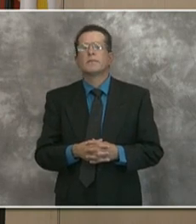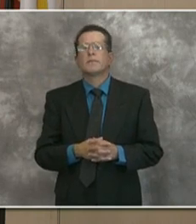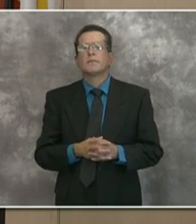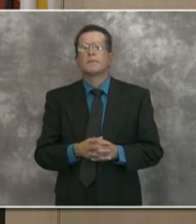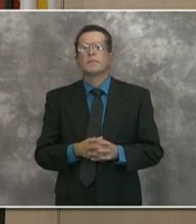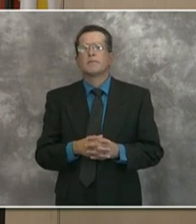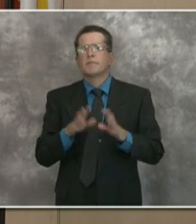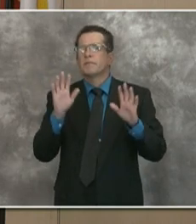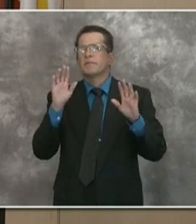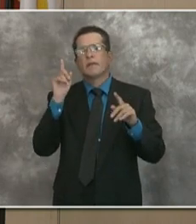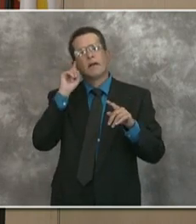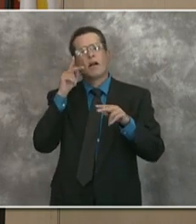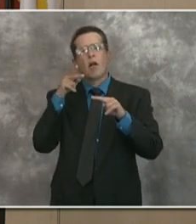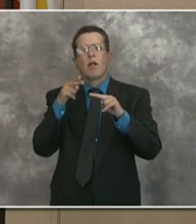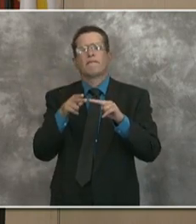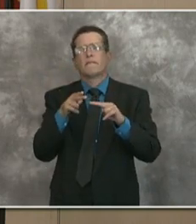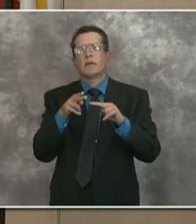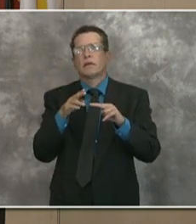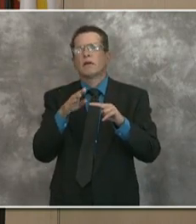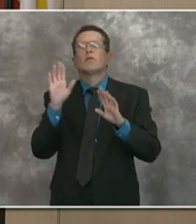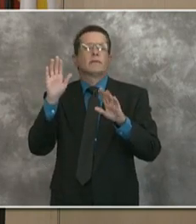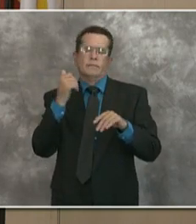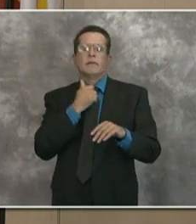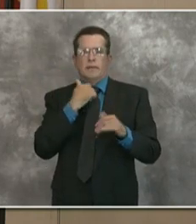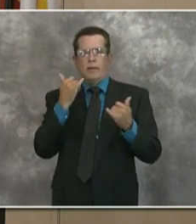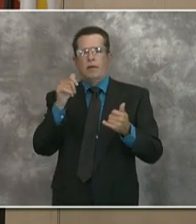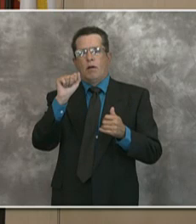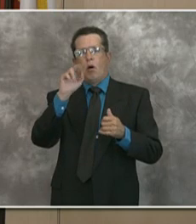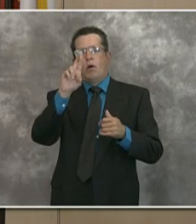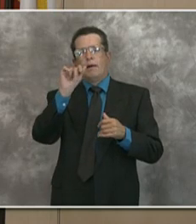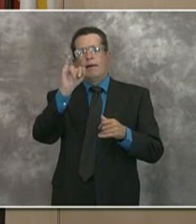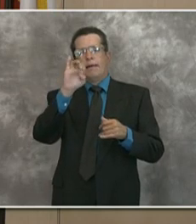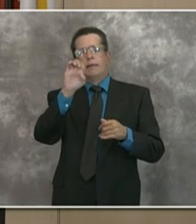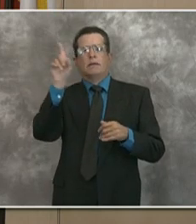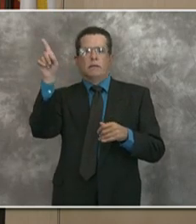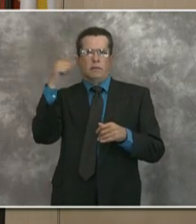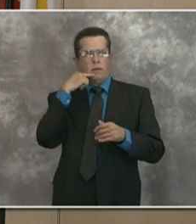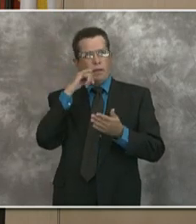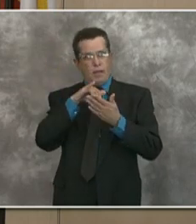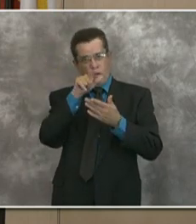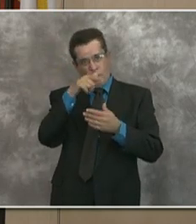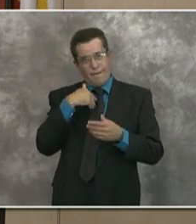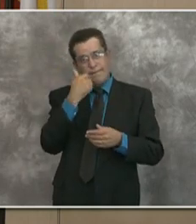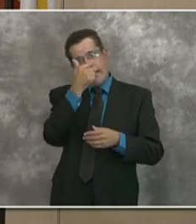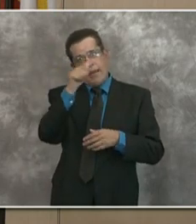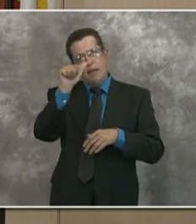Did he get cut off? Sorry about that. I just Oh. wanted to ask you if you had any advice.